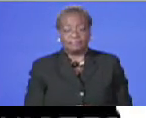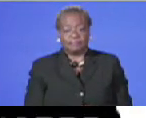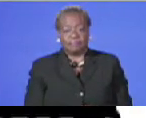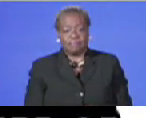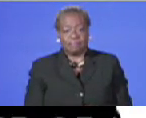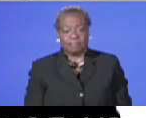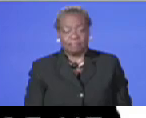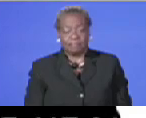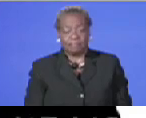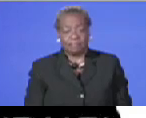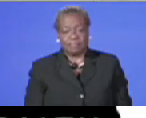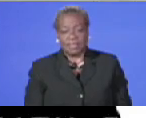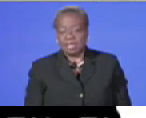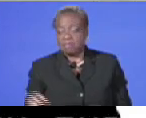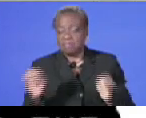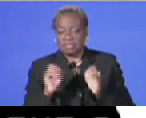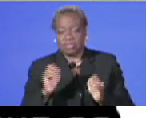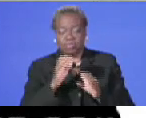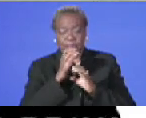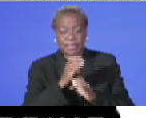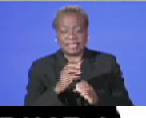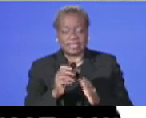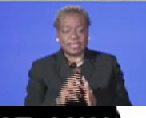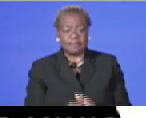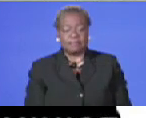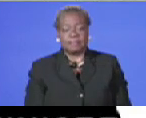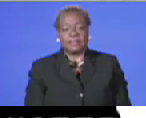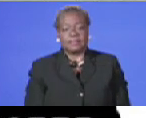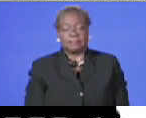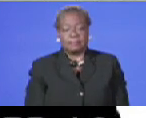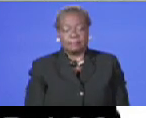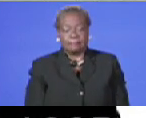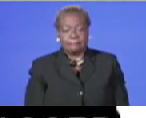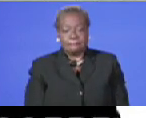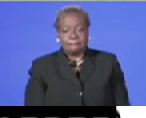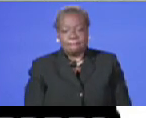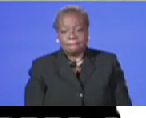of credibility. Cleopatra Murphy, ZNS Network News.